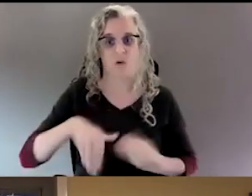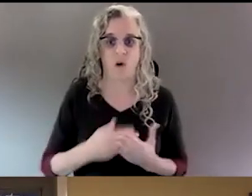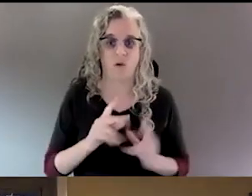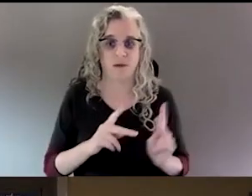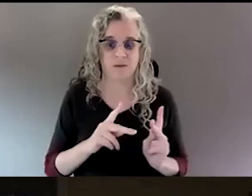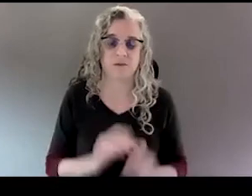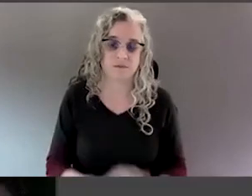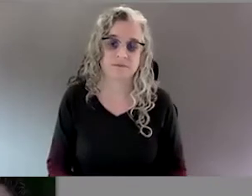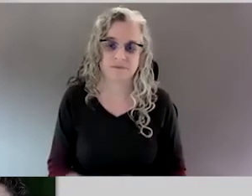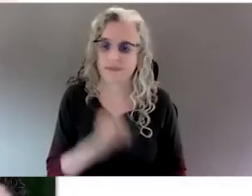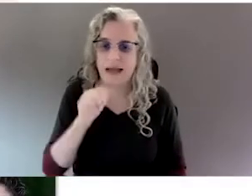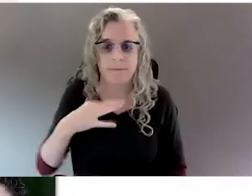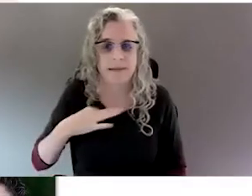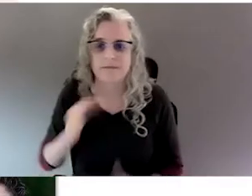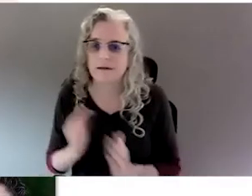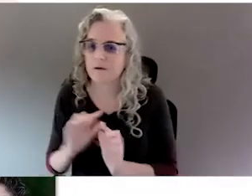much.